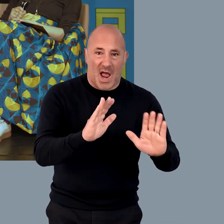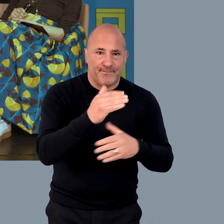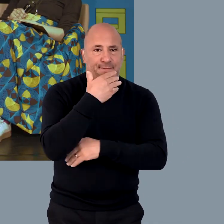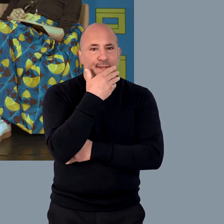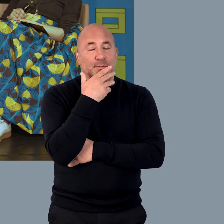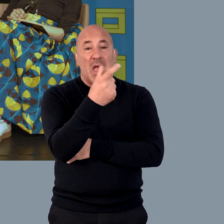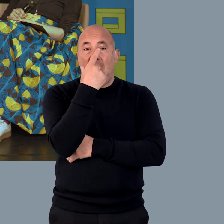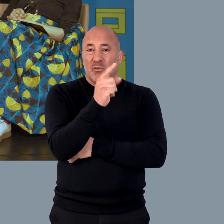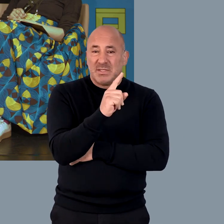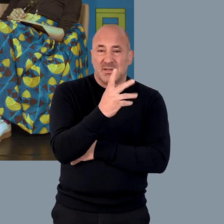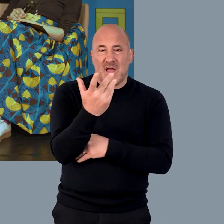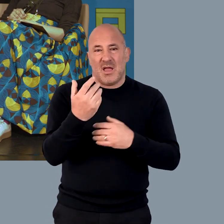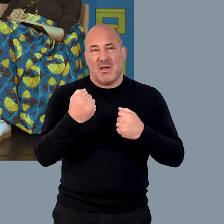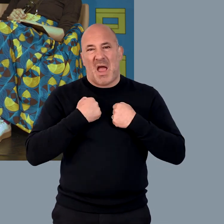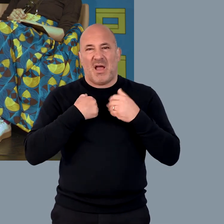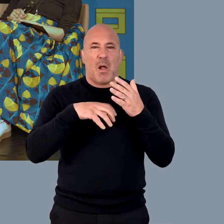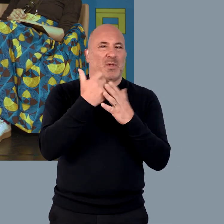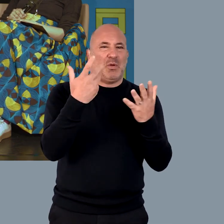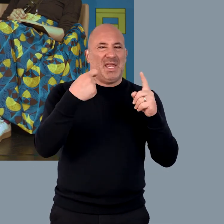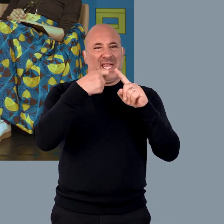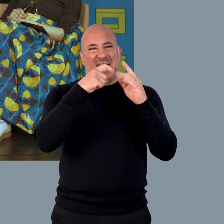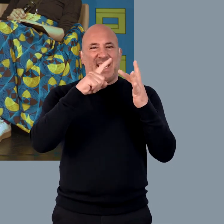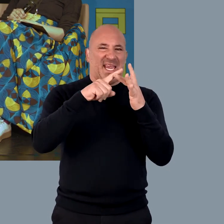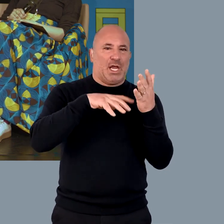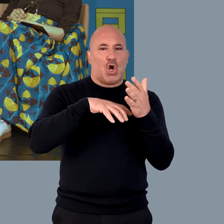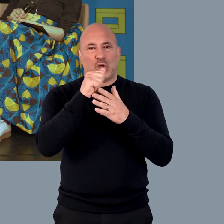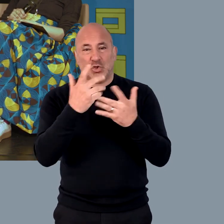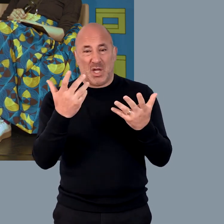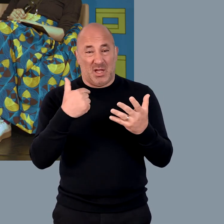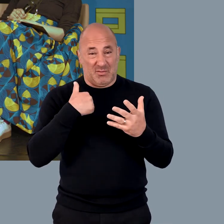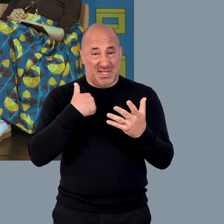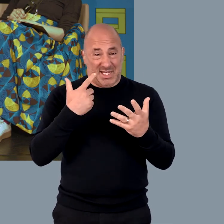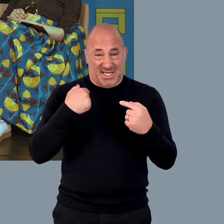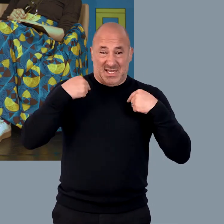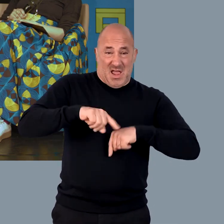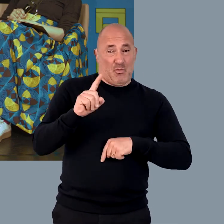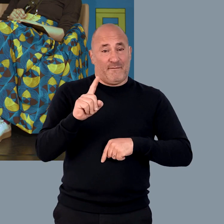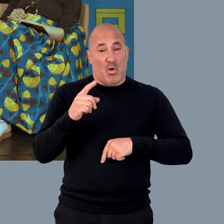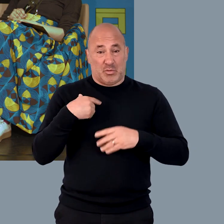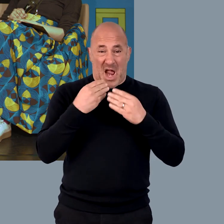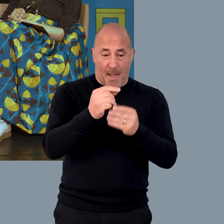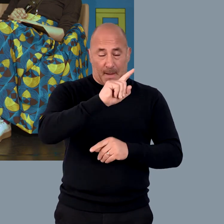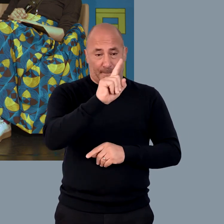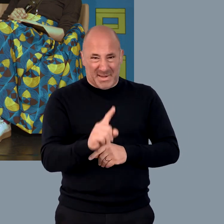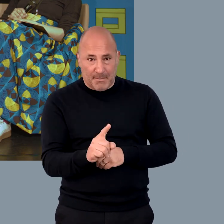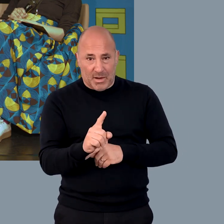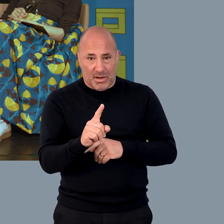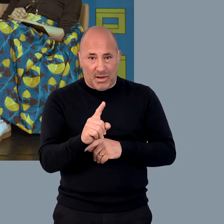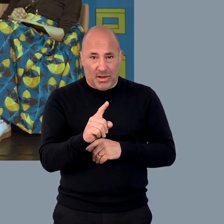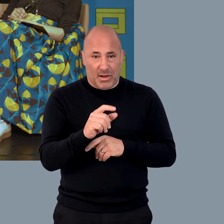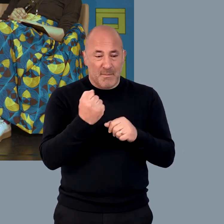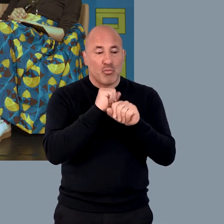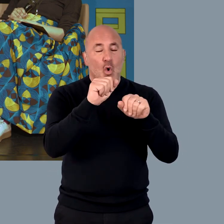then we're going back, and I said, well, okay, well, maybe what we can do is, so my company, Key Culture, we basically, our